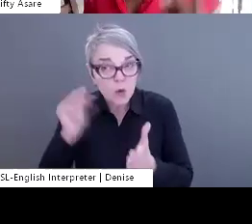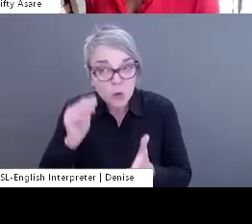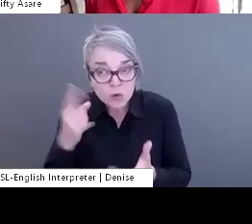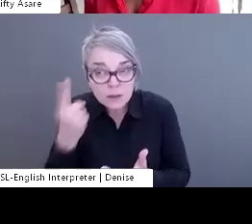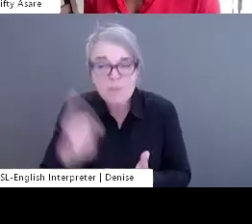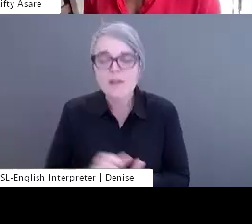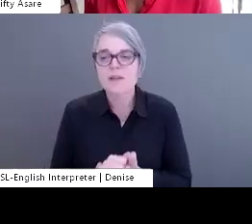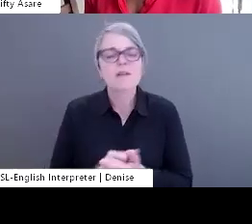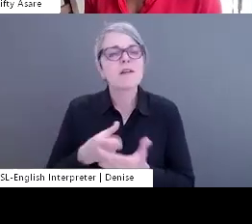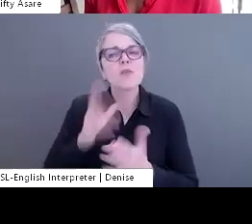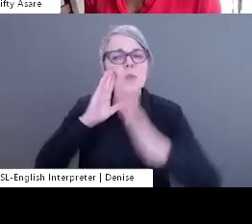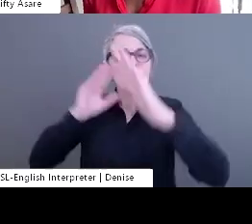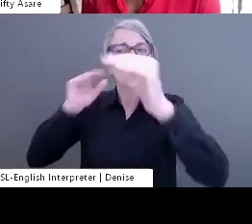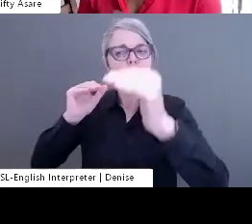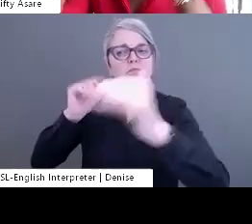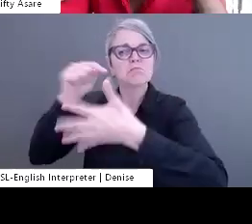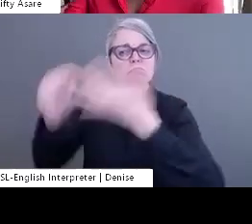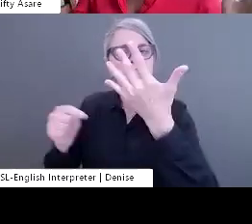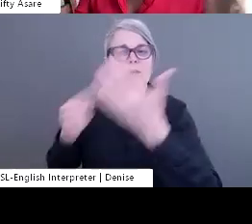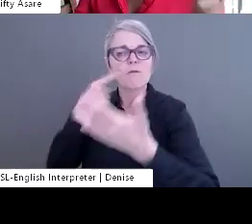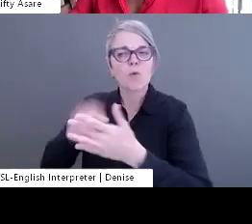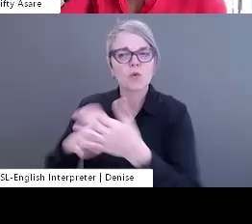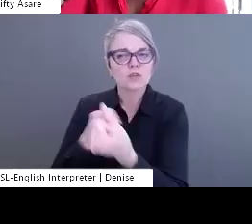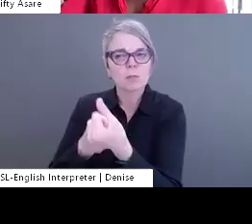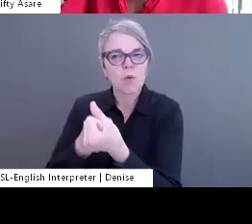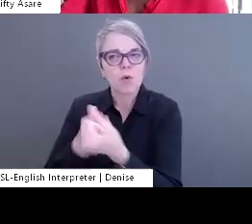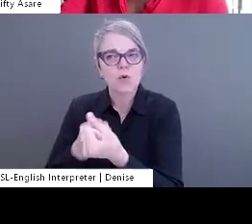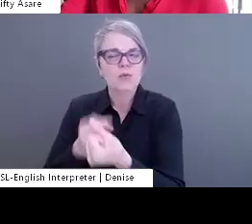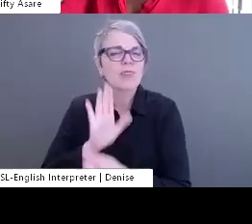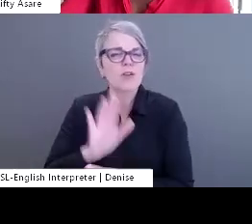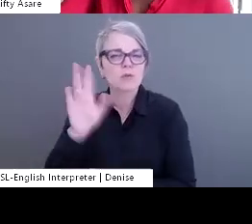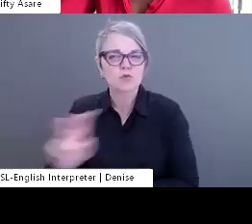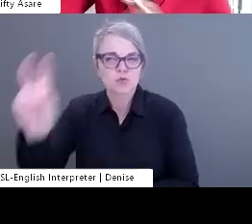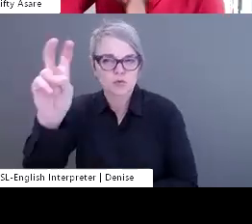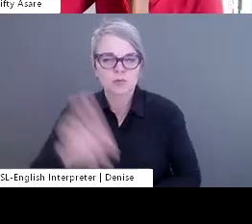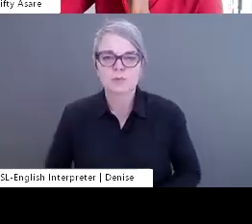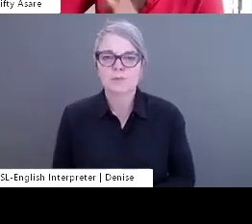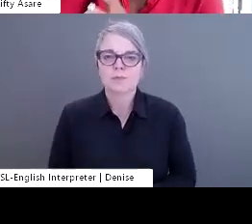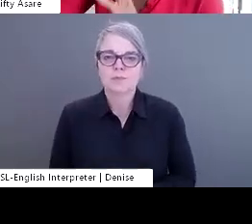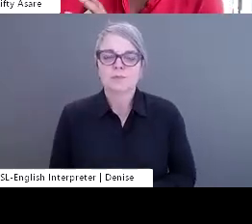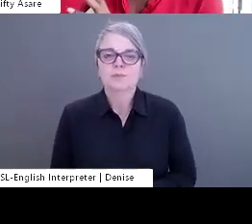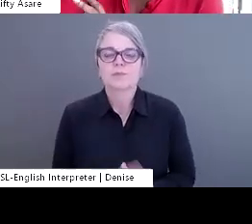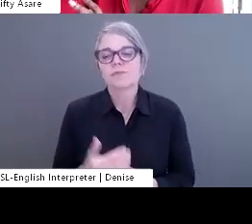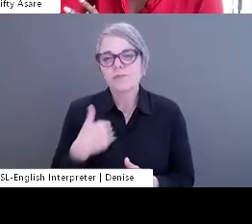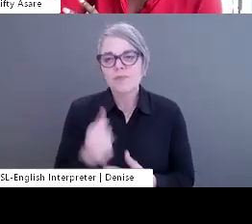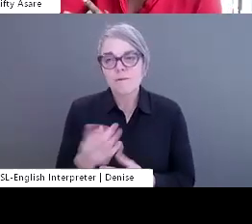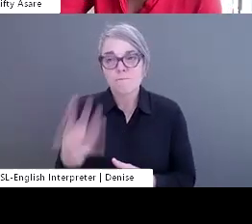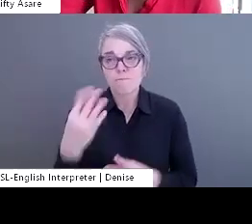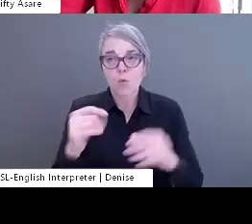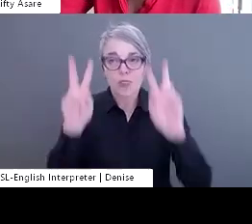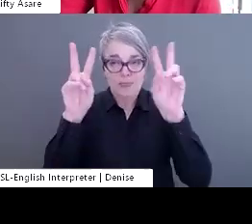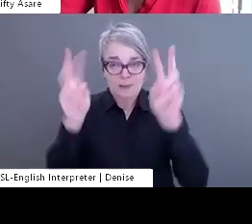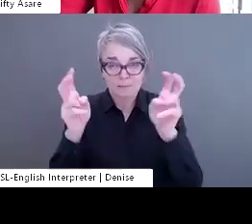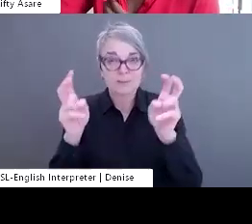they think about the supports they're receiving? Like, what is their dream? And all in all, there were 4 main themes that